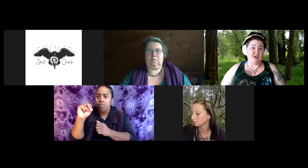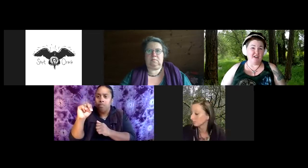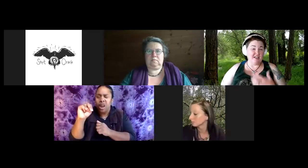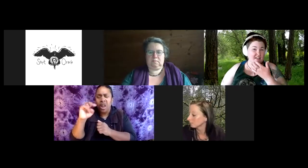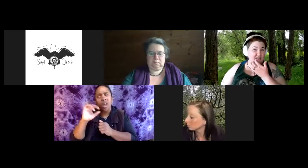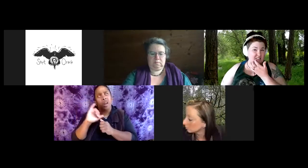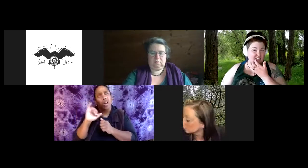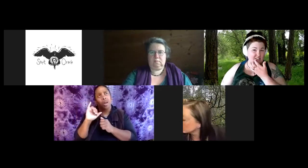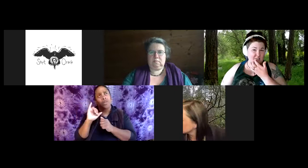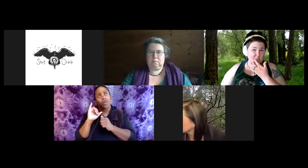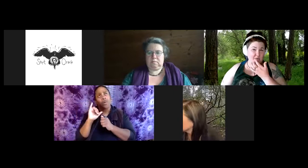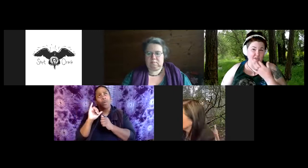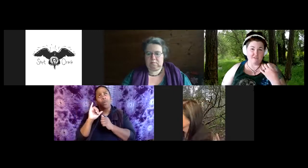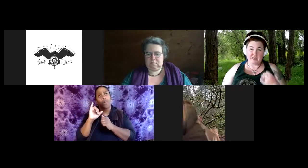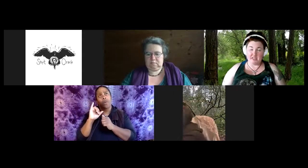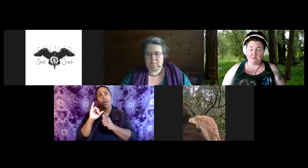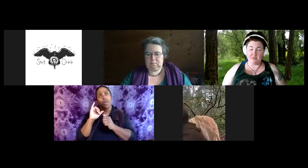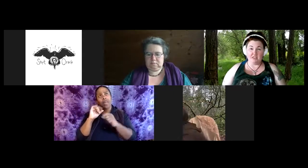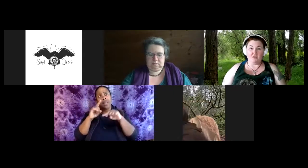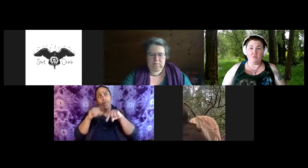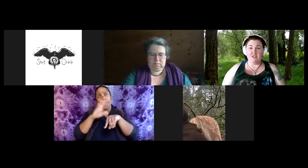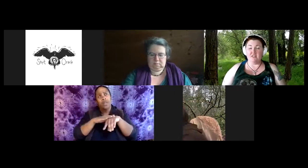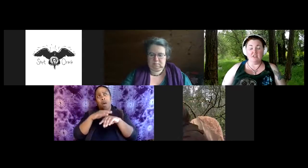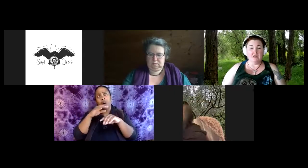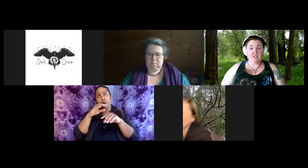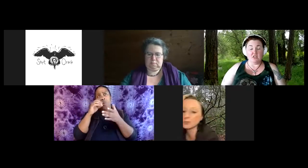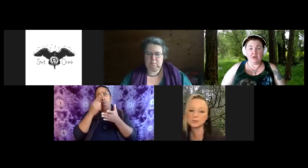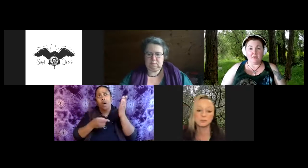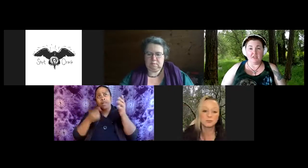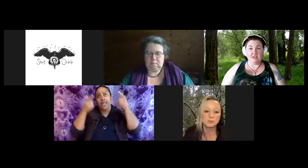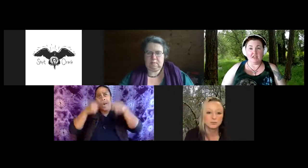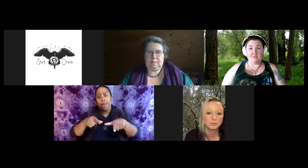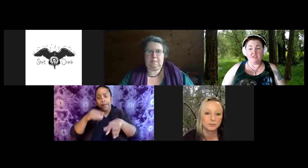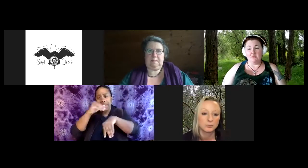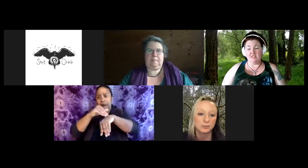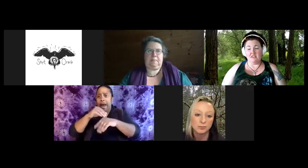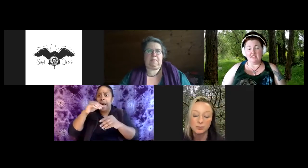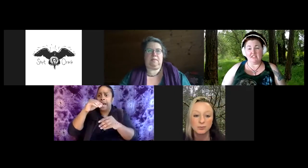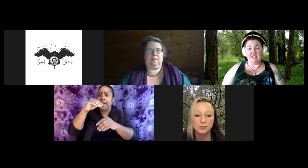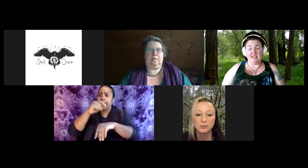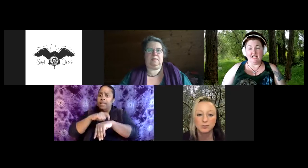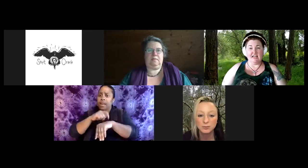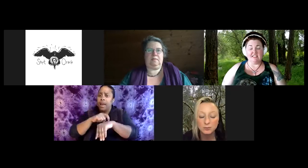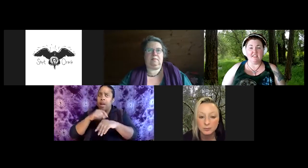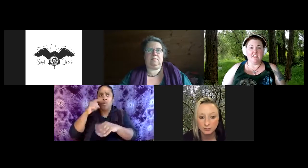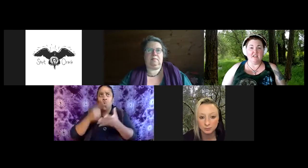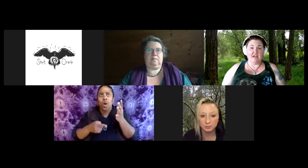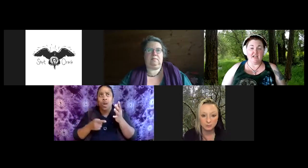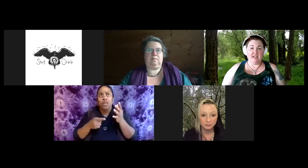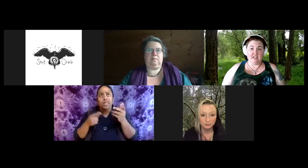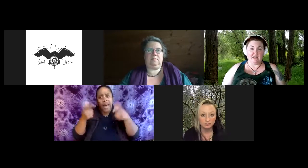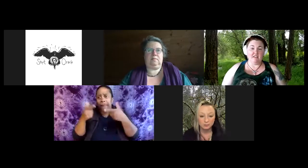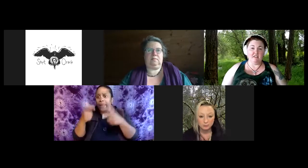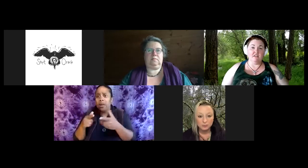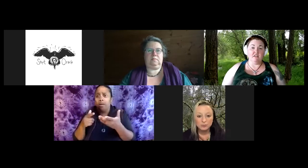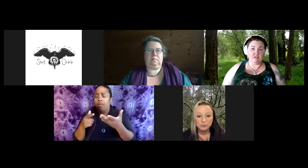is going on at the time, what event I'm in, what topic it happens to be, and things like that,